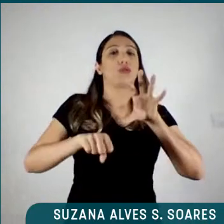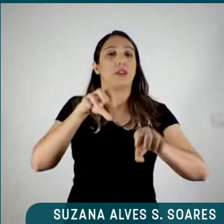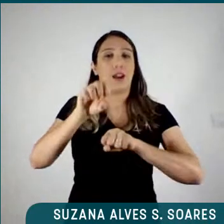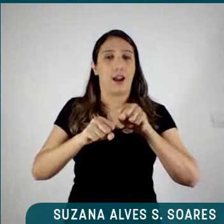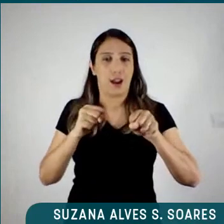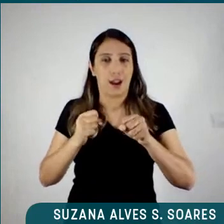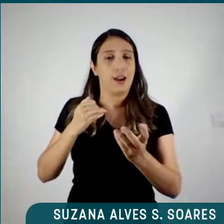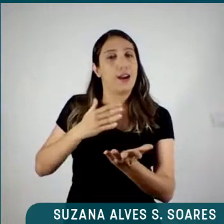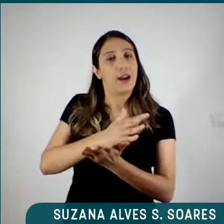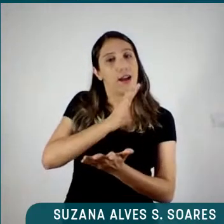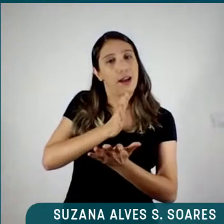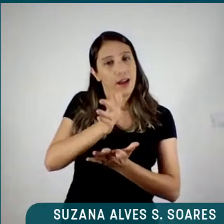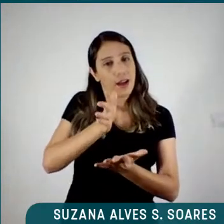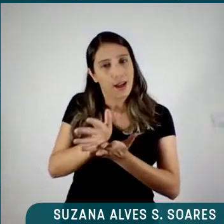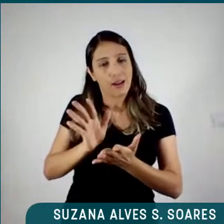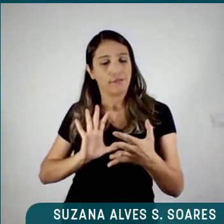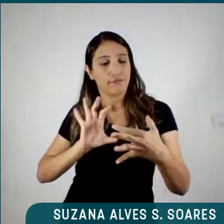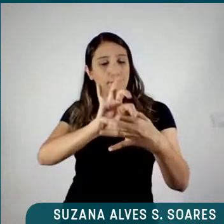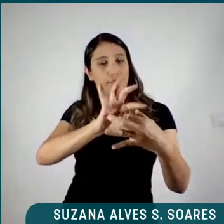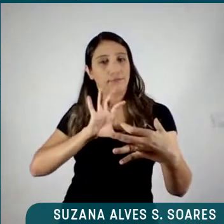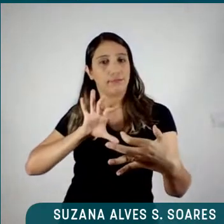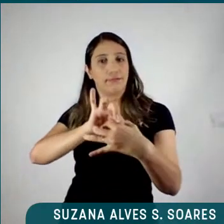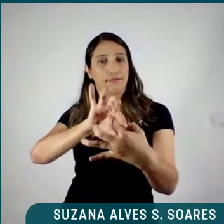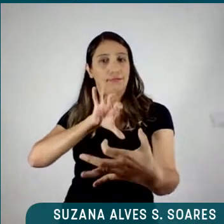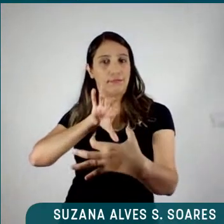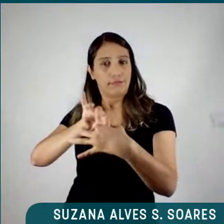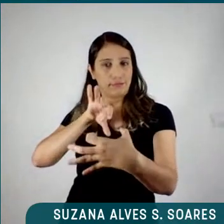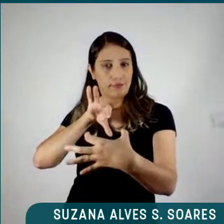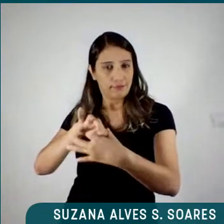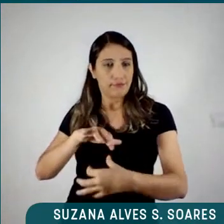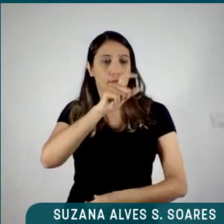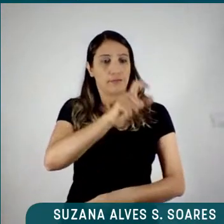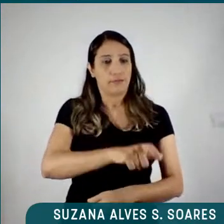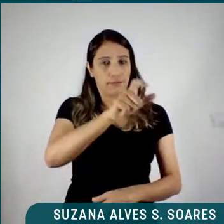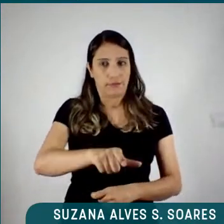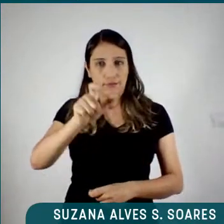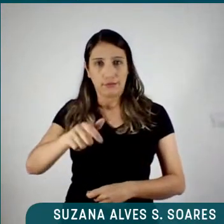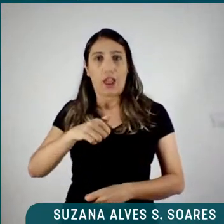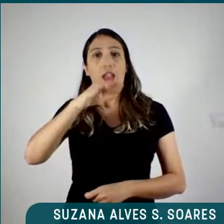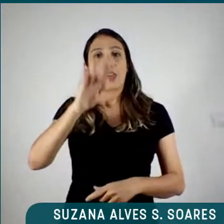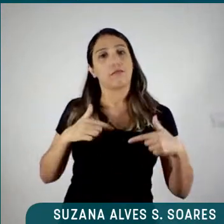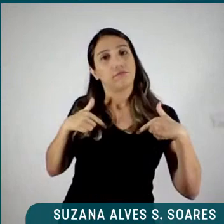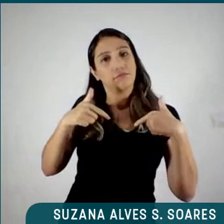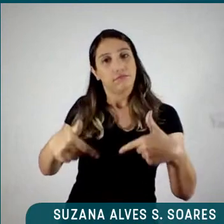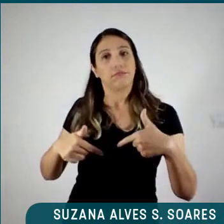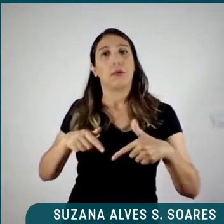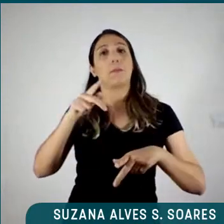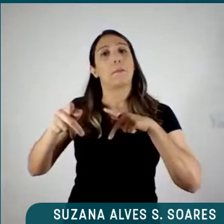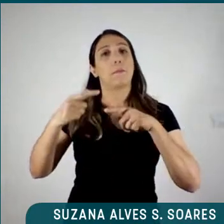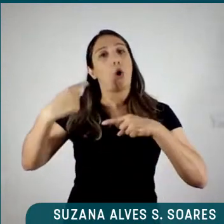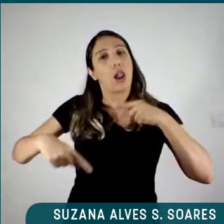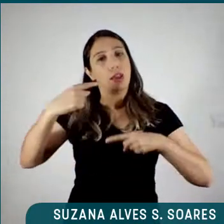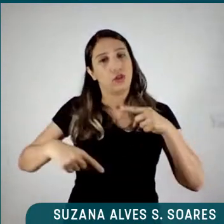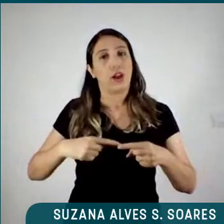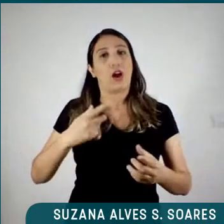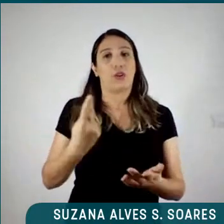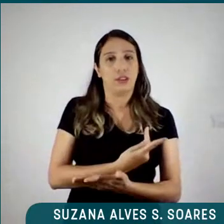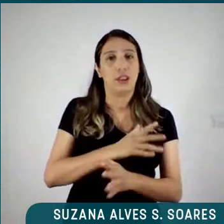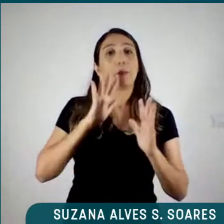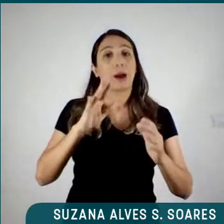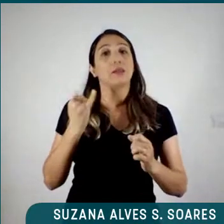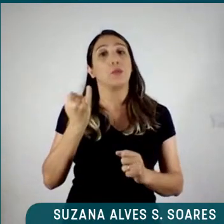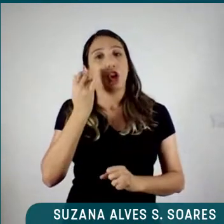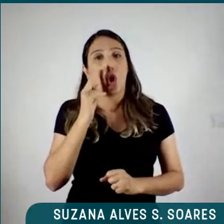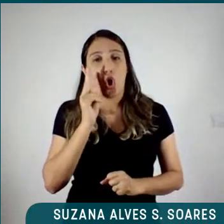and rescue this memory of these movements. We have to build up bridges with the other agents, and we have to look at